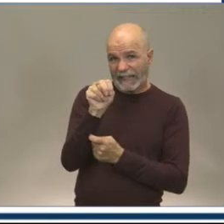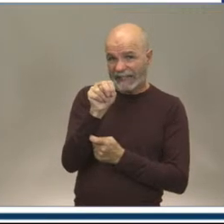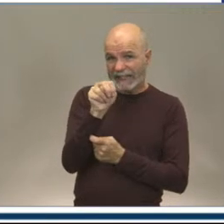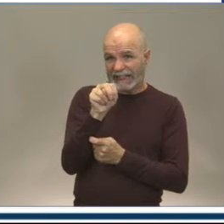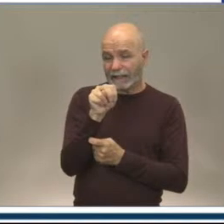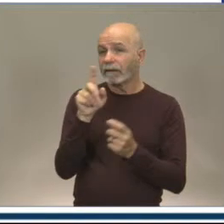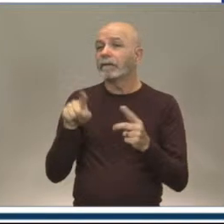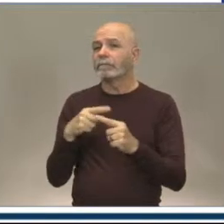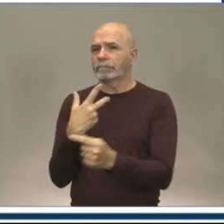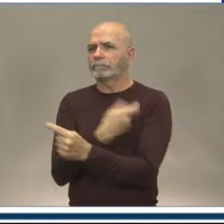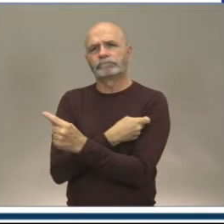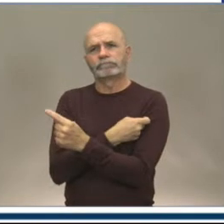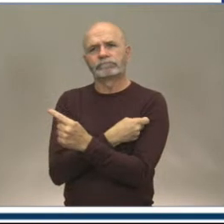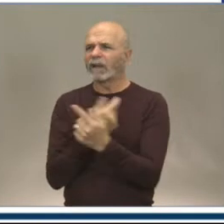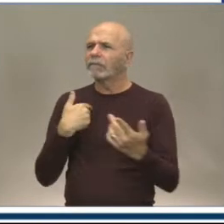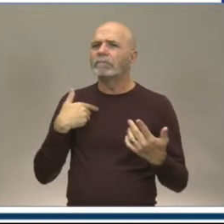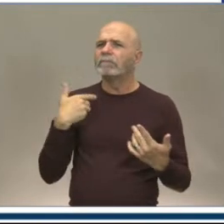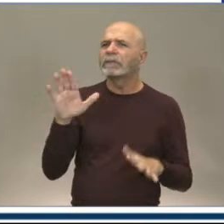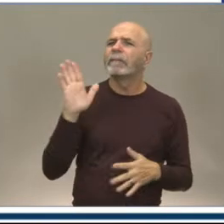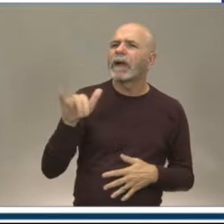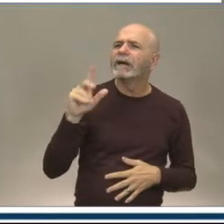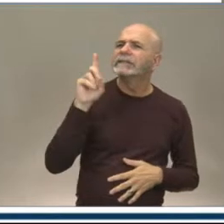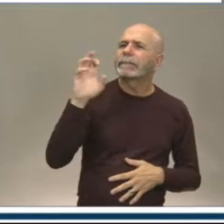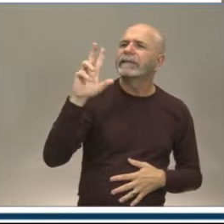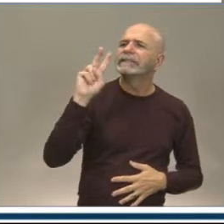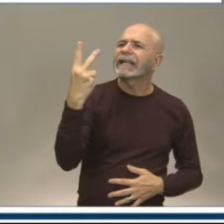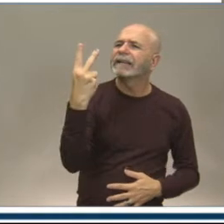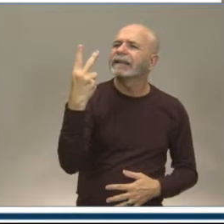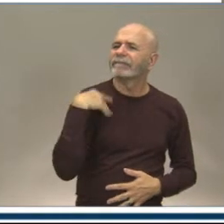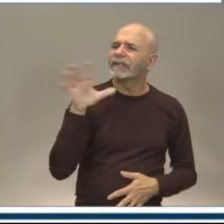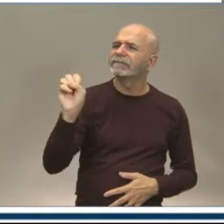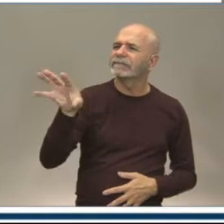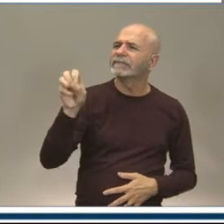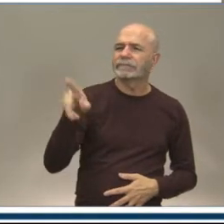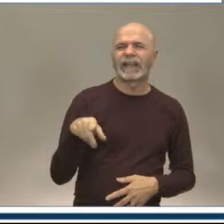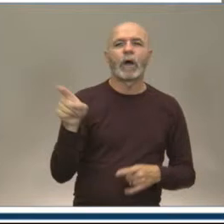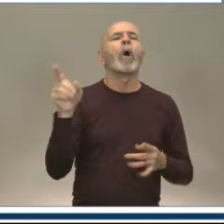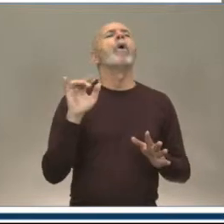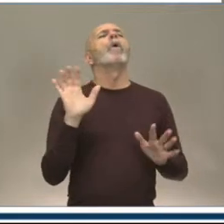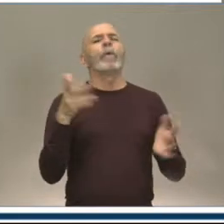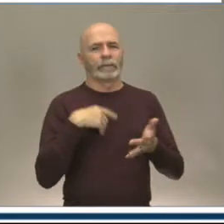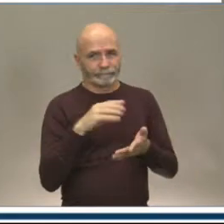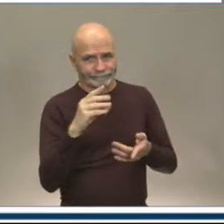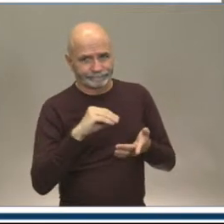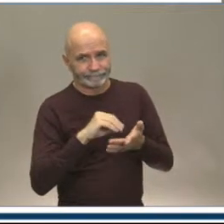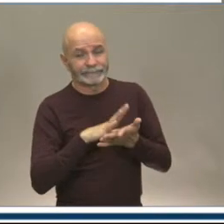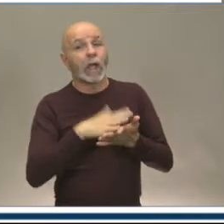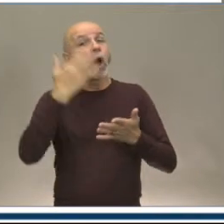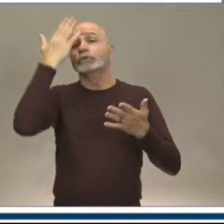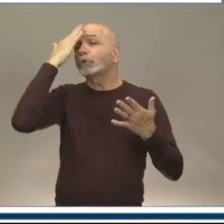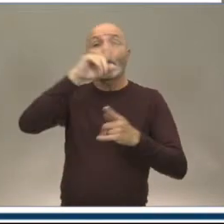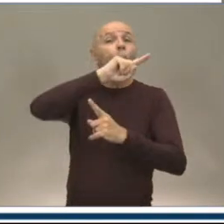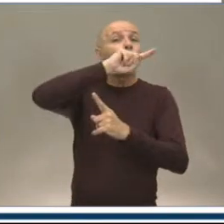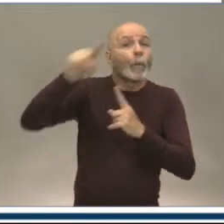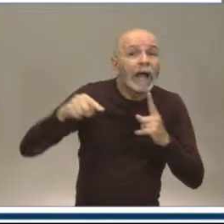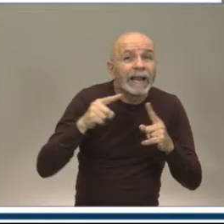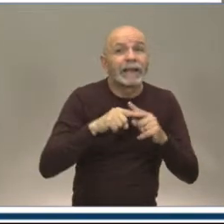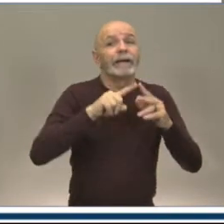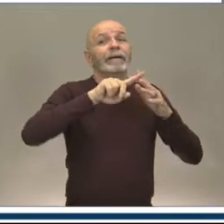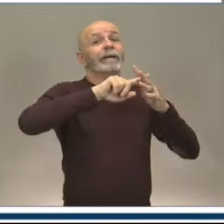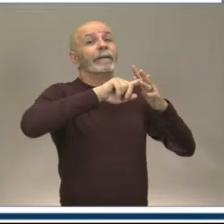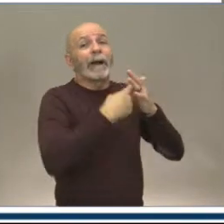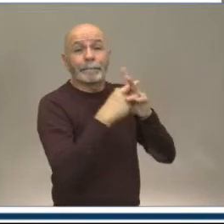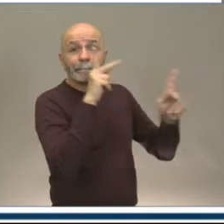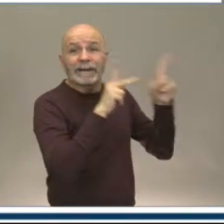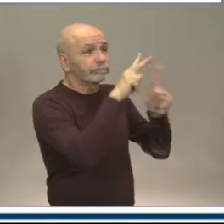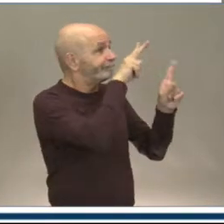I did say December 2nd is when we start going in arms. What we've said is we can't give a definitive day when people can start